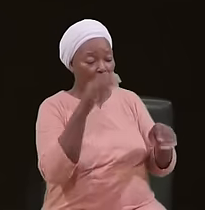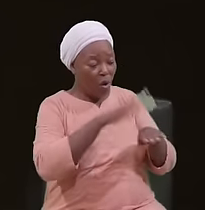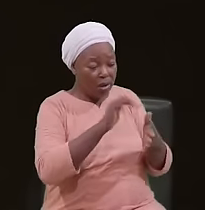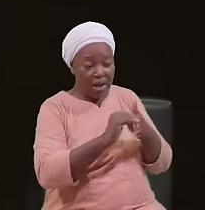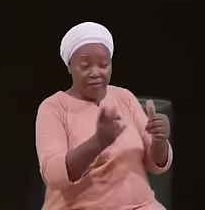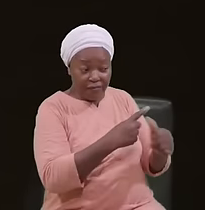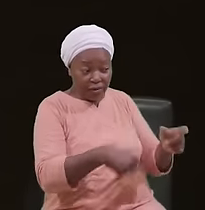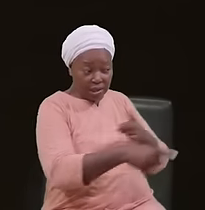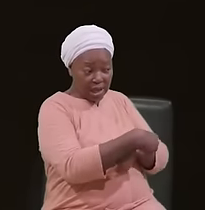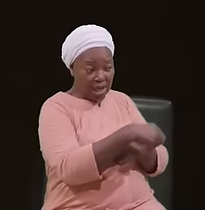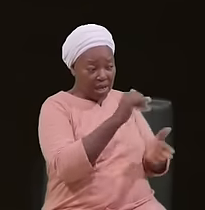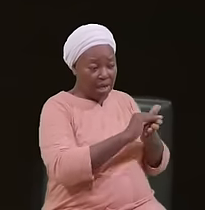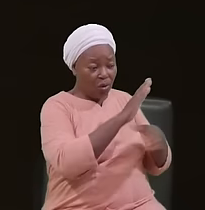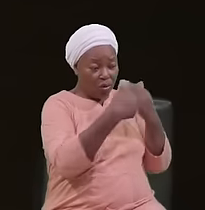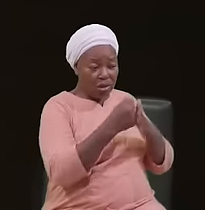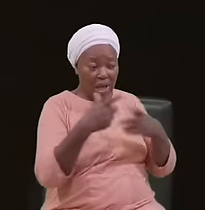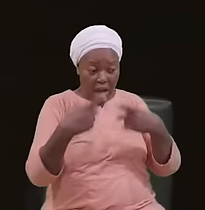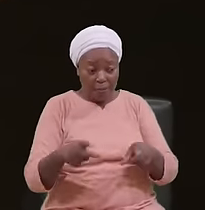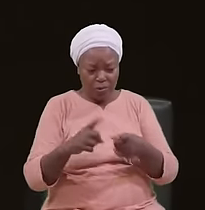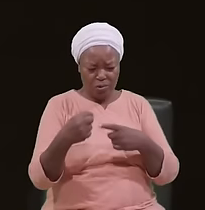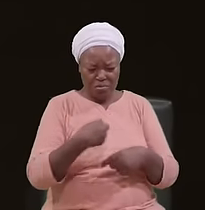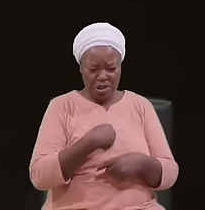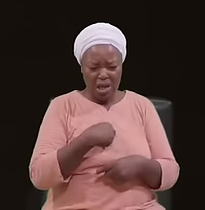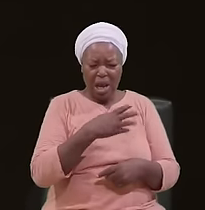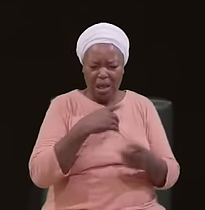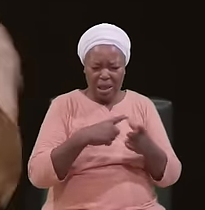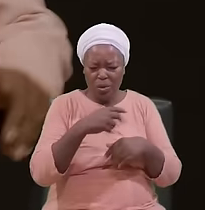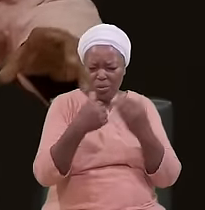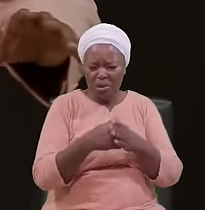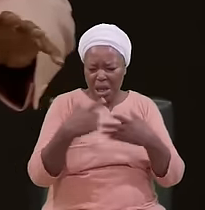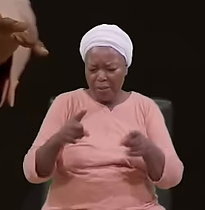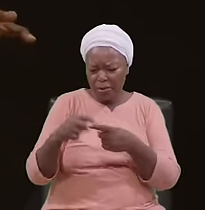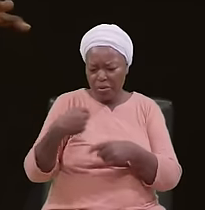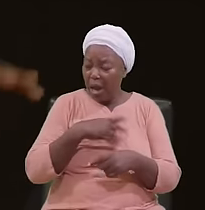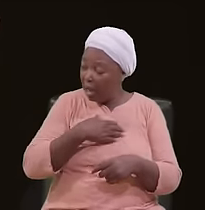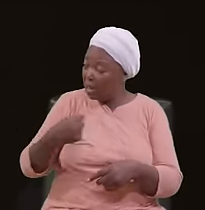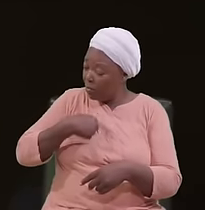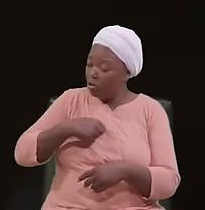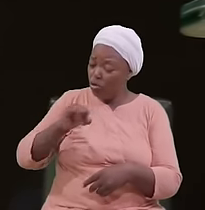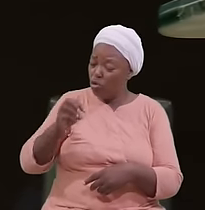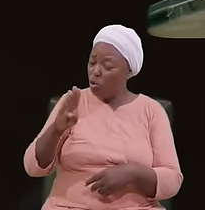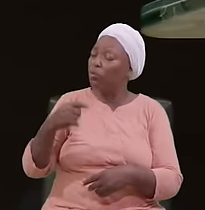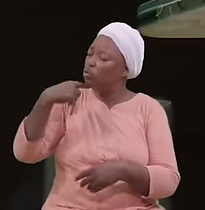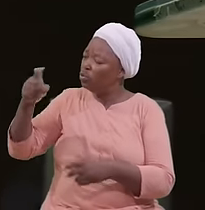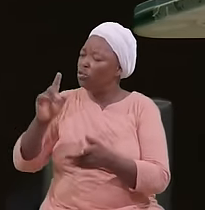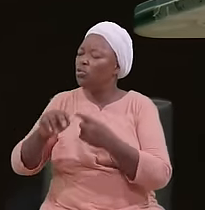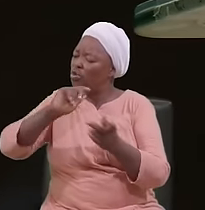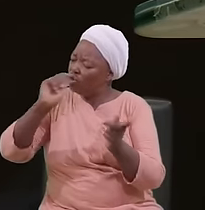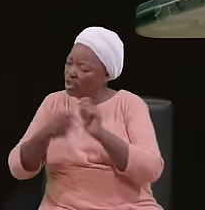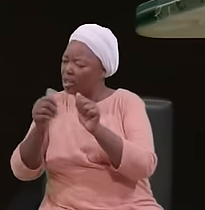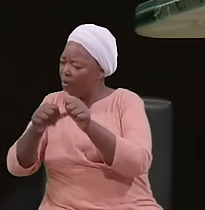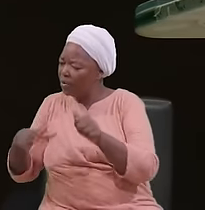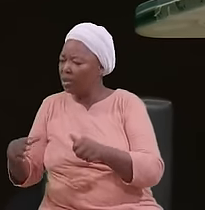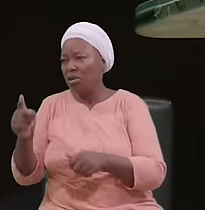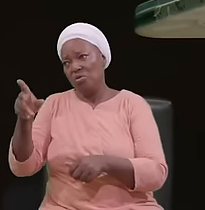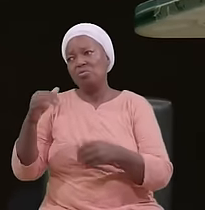day that all those things happening, all those things happen, and I told you to reverse everything, you'd